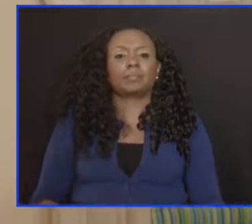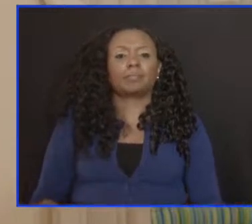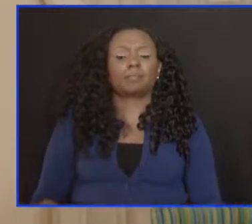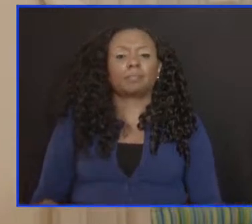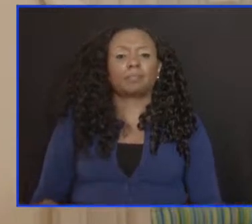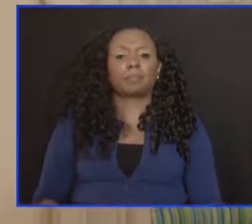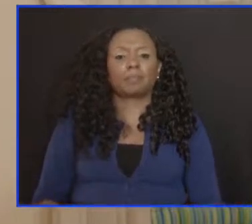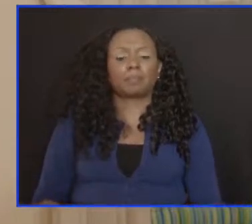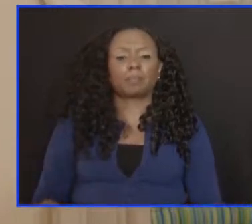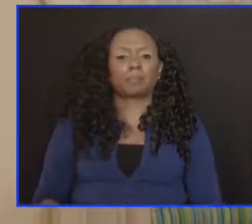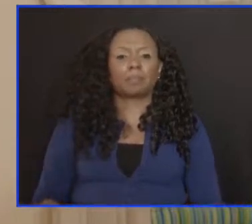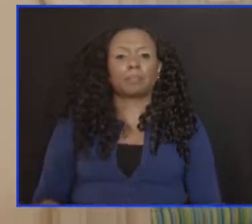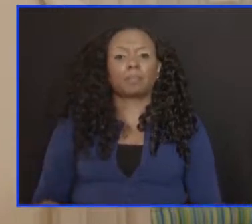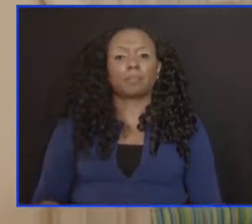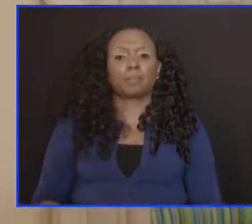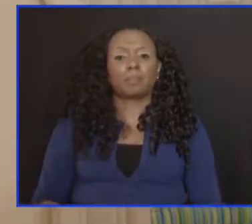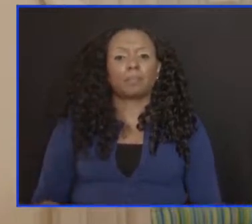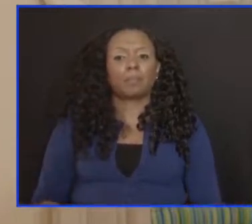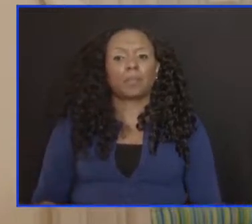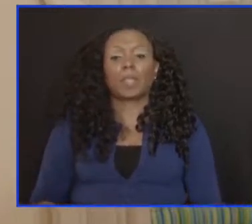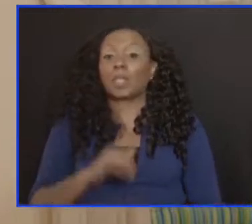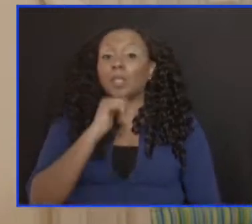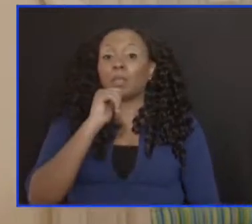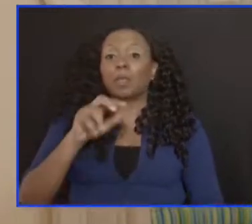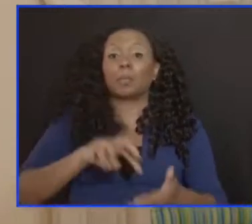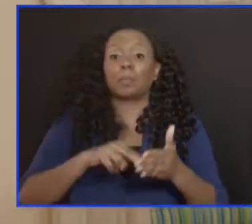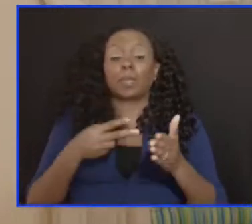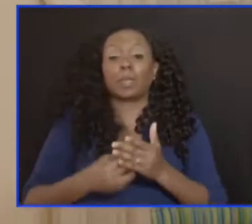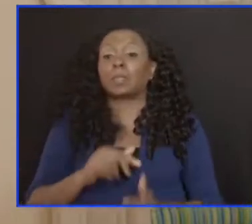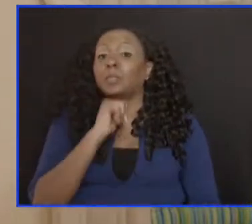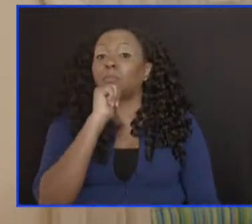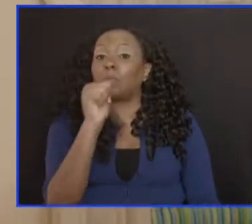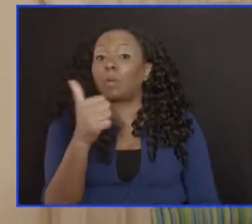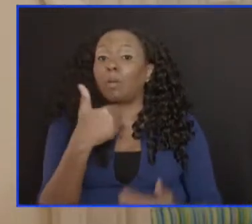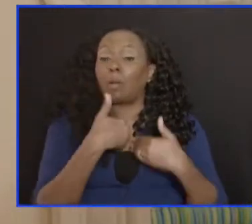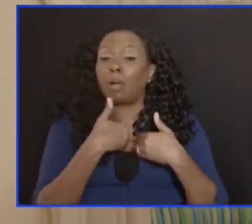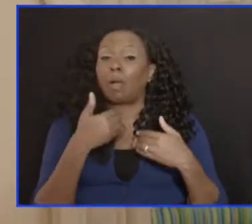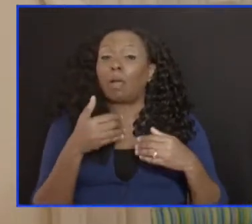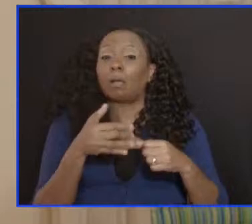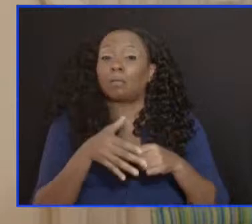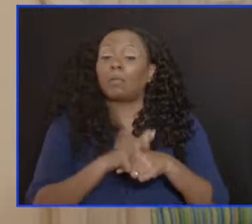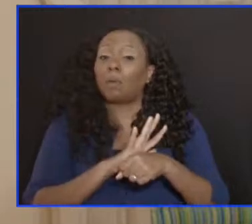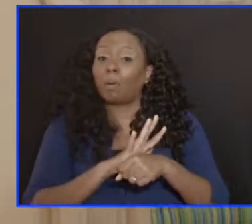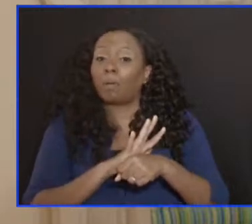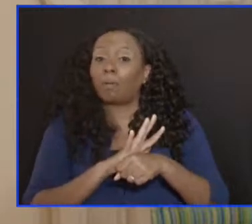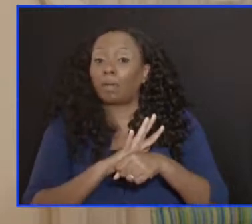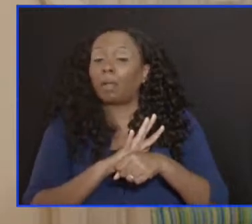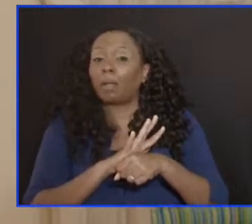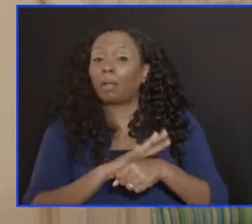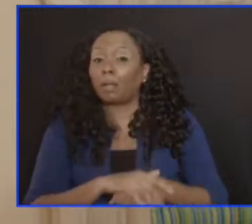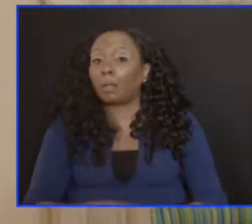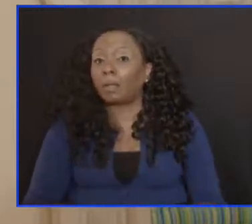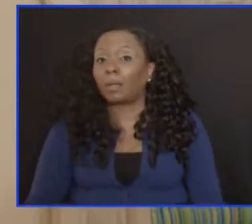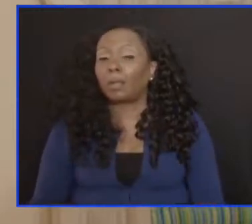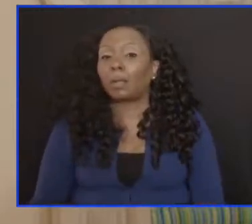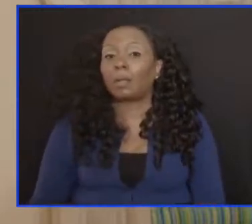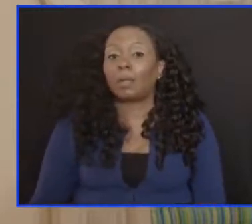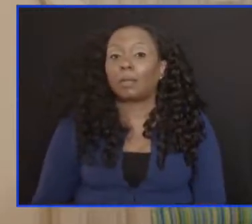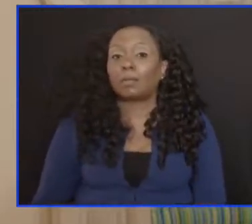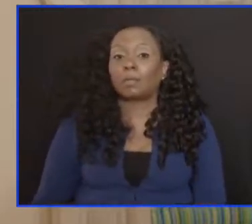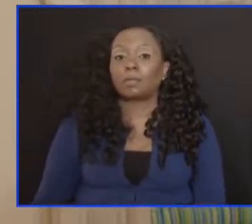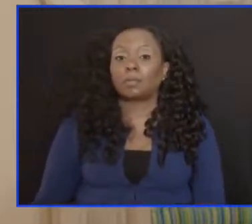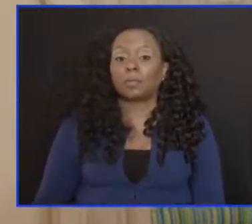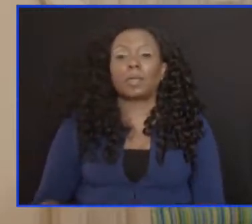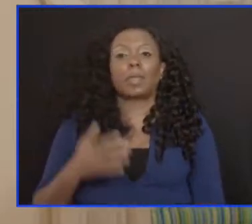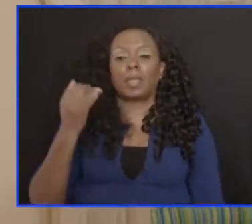mean that they definitely did not have COVID. In terms of the index case